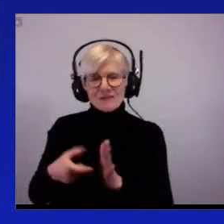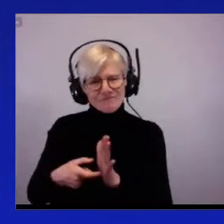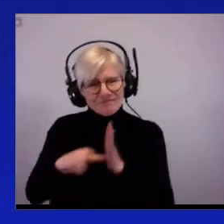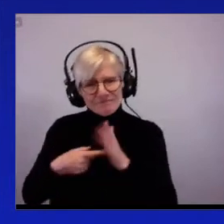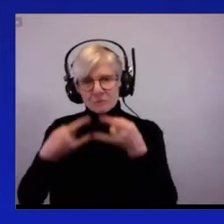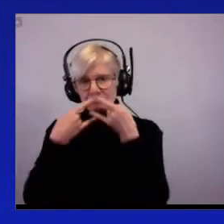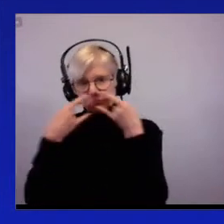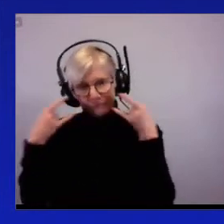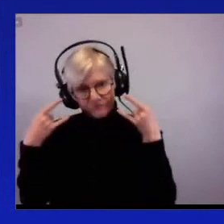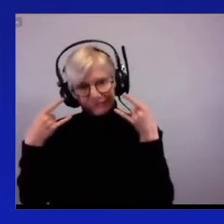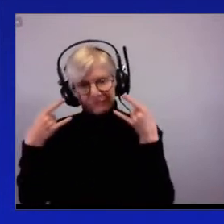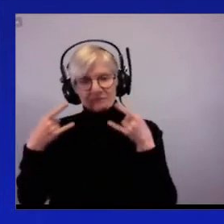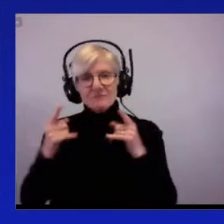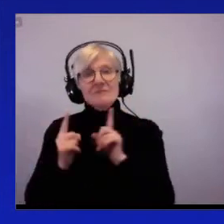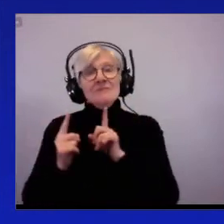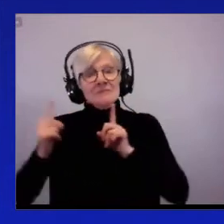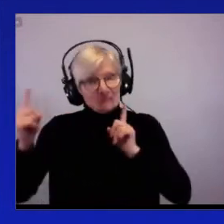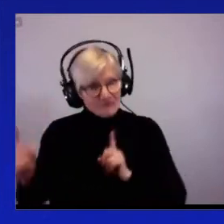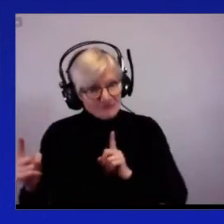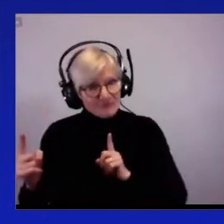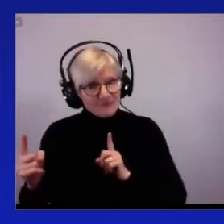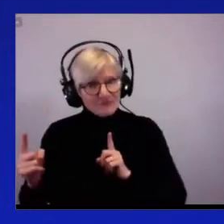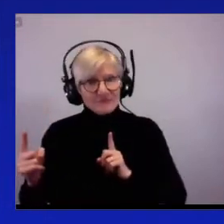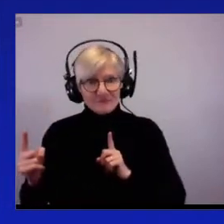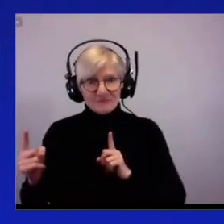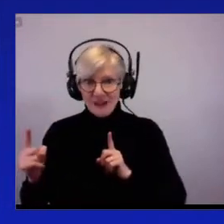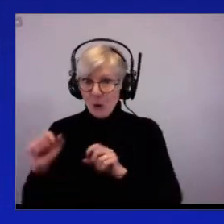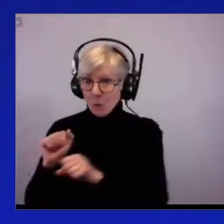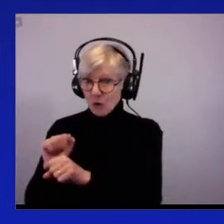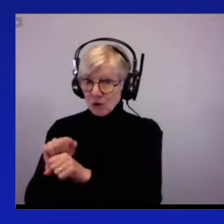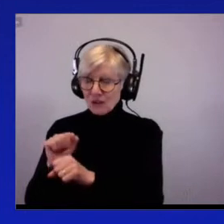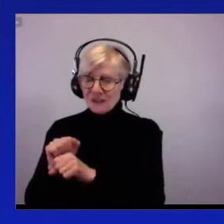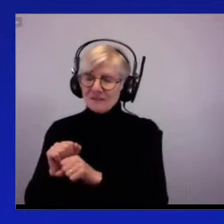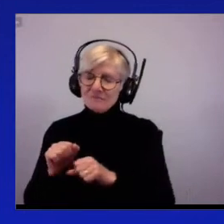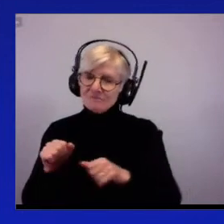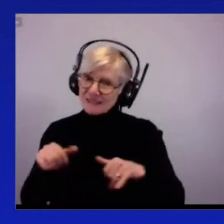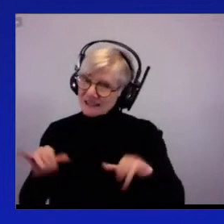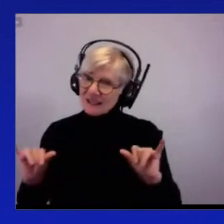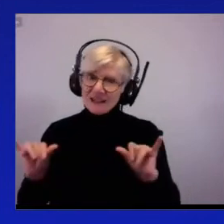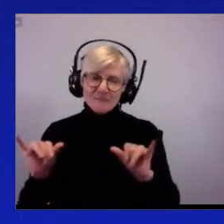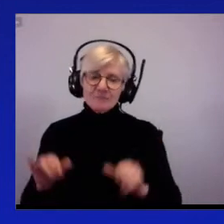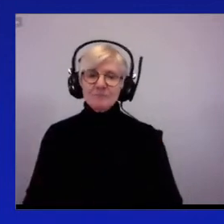the distance between each other as much as possible and maintain these behaviors.